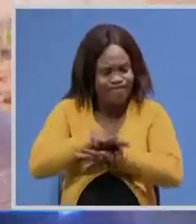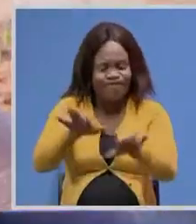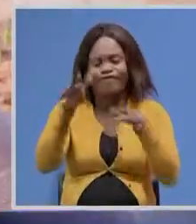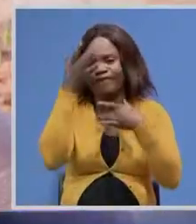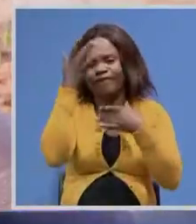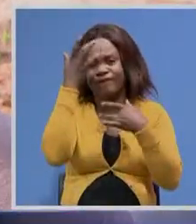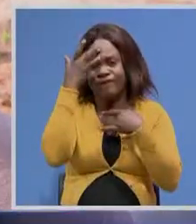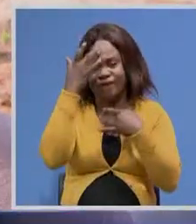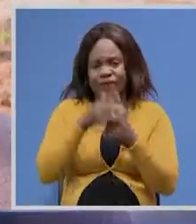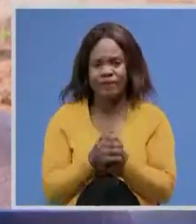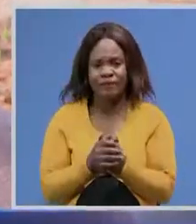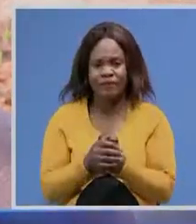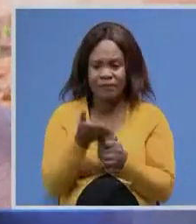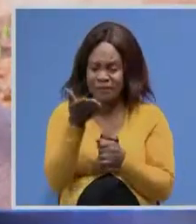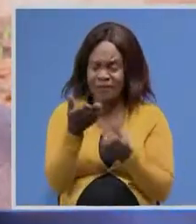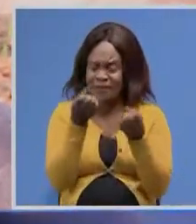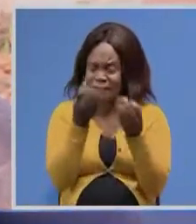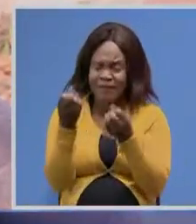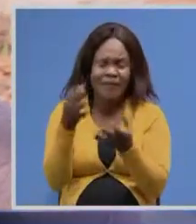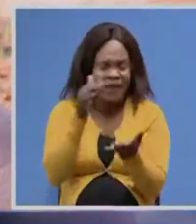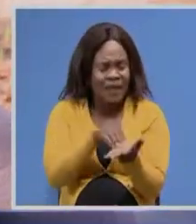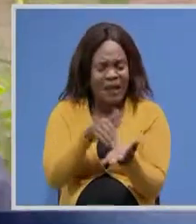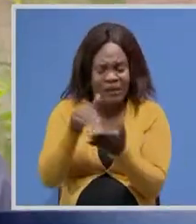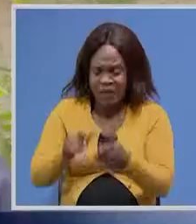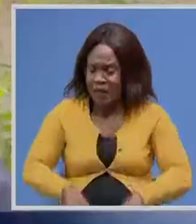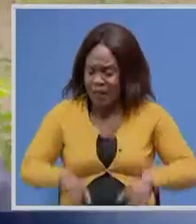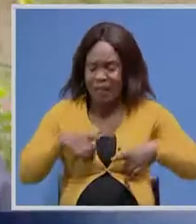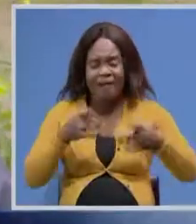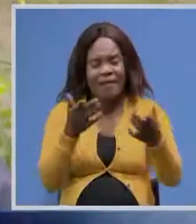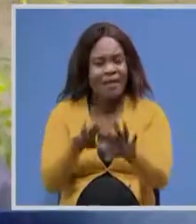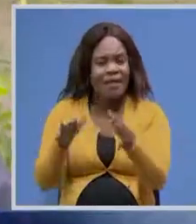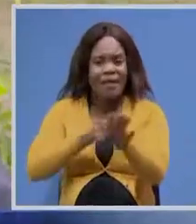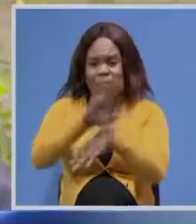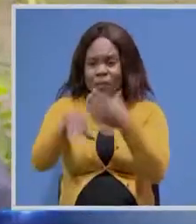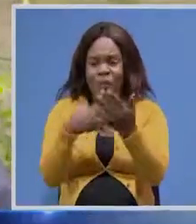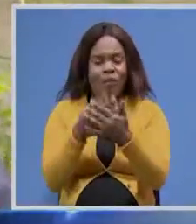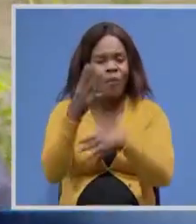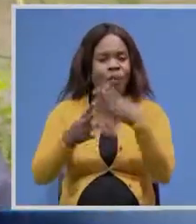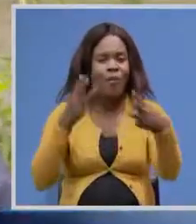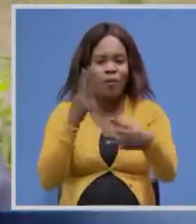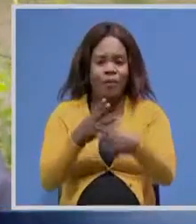disease that has so far claimed thousands of lives across the globe. If there's a time that people should come together,